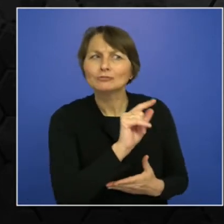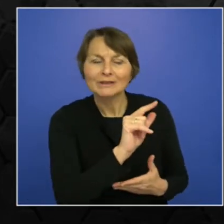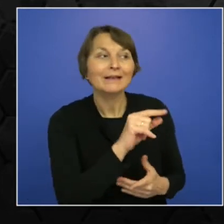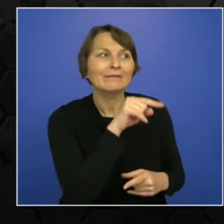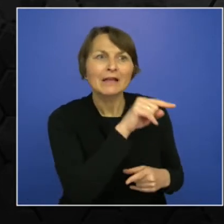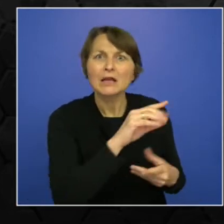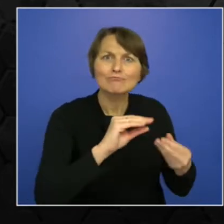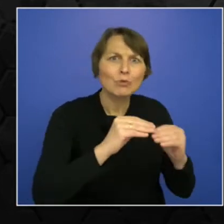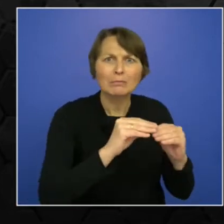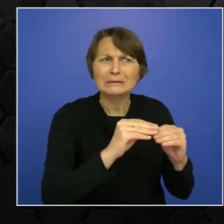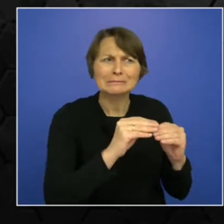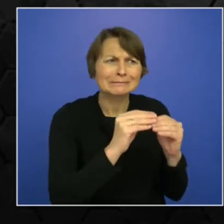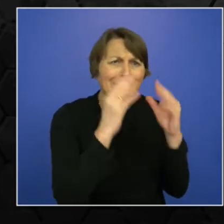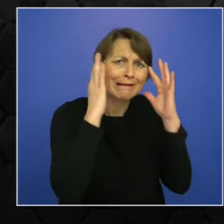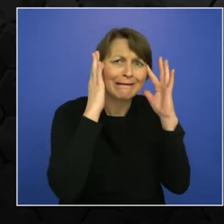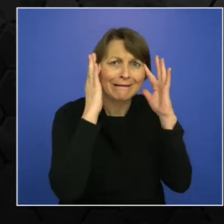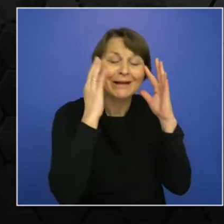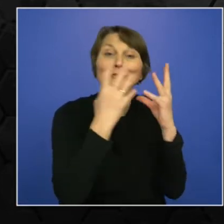problem.